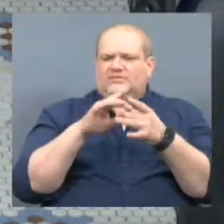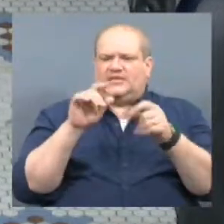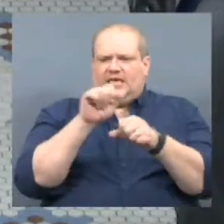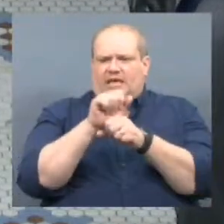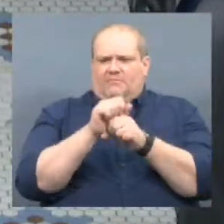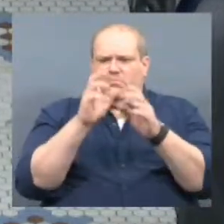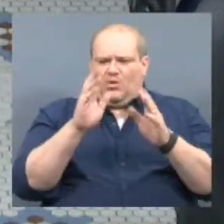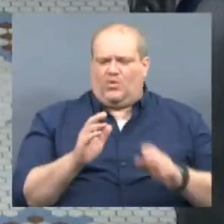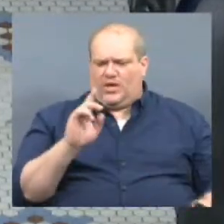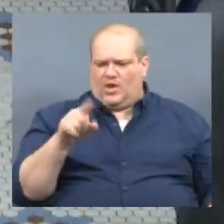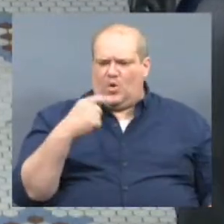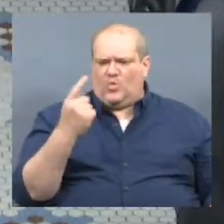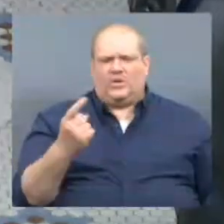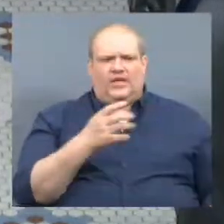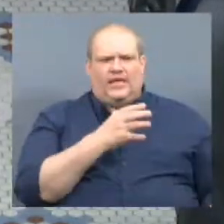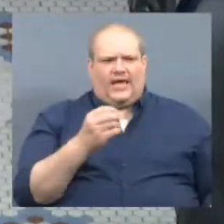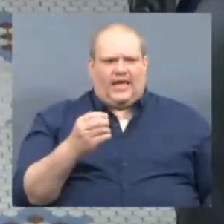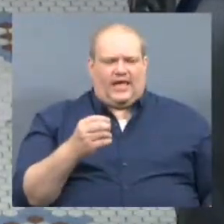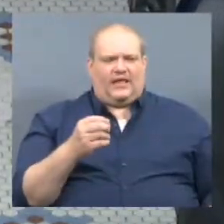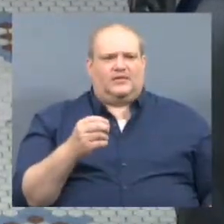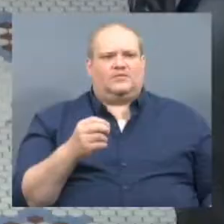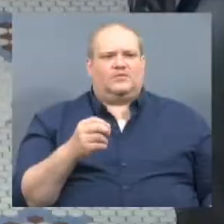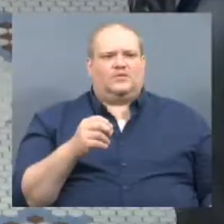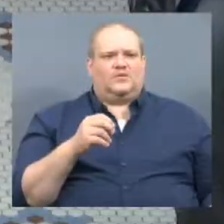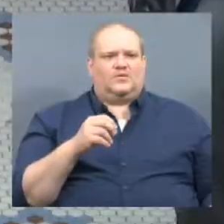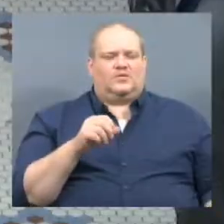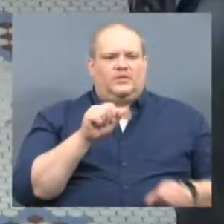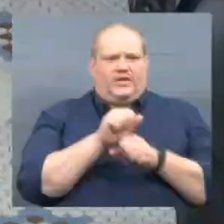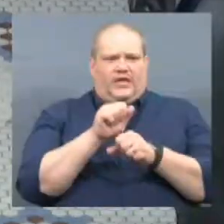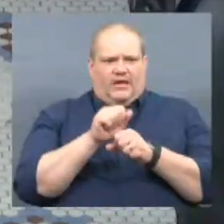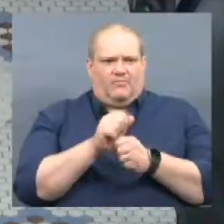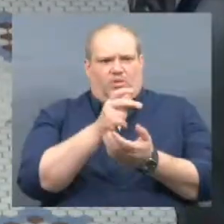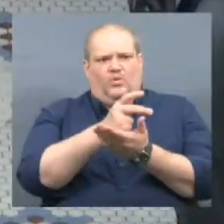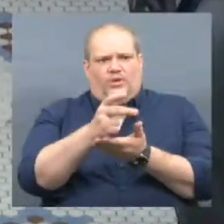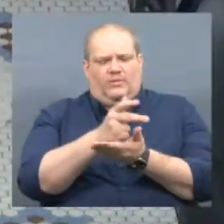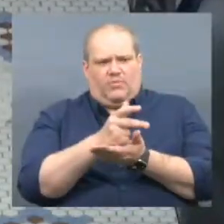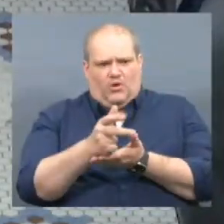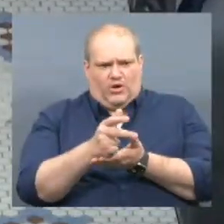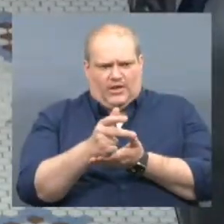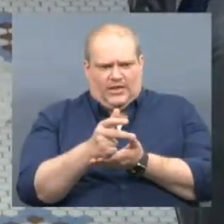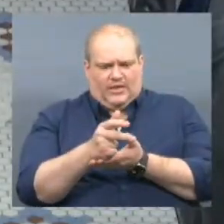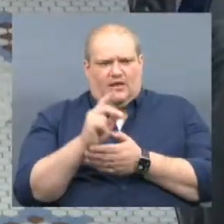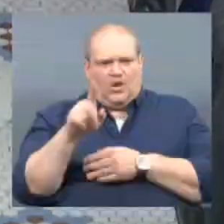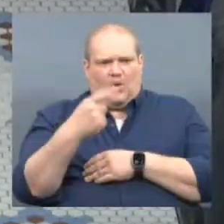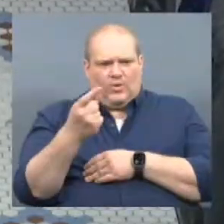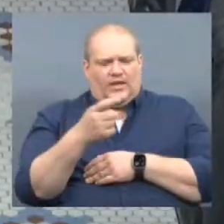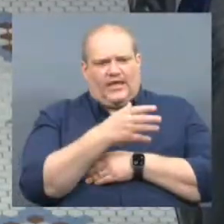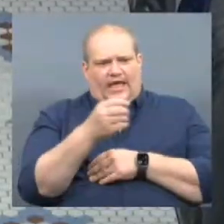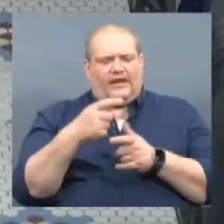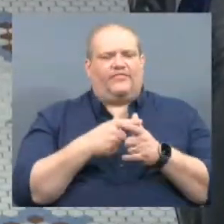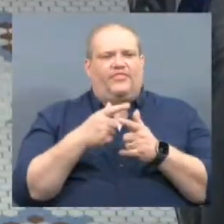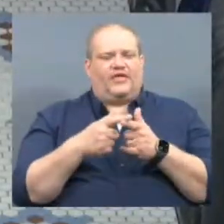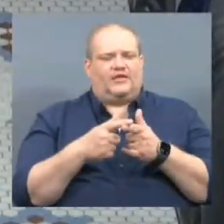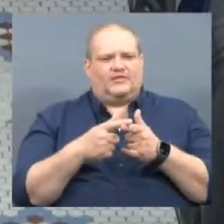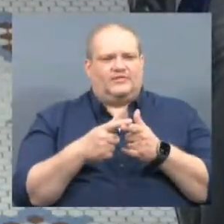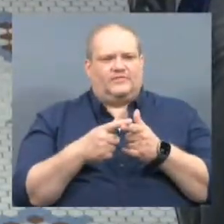it actually, it doesn't only say that. It says employee parking only, and then it says